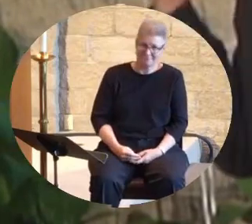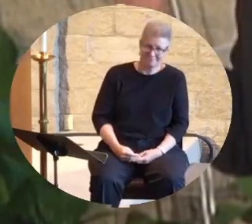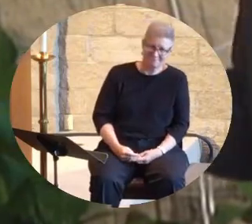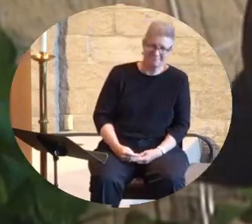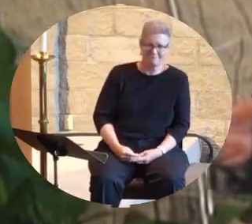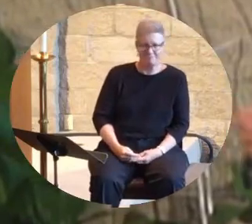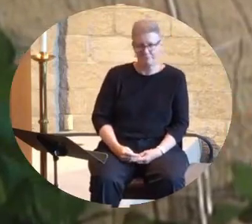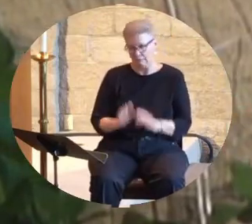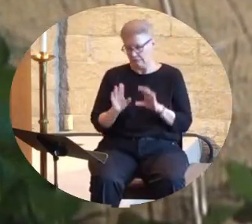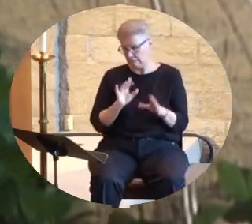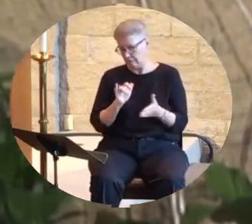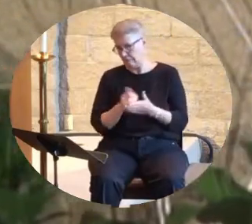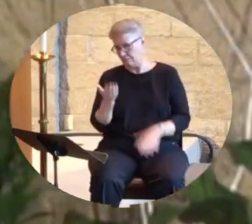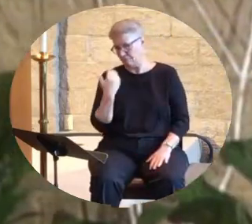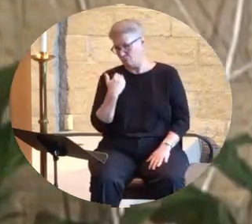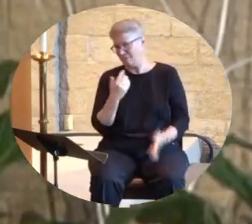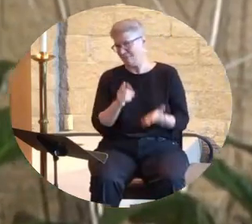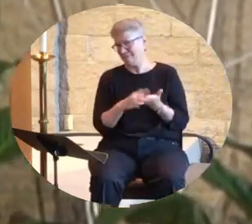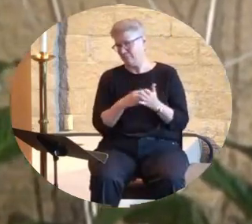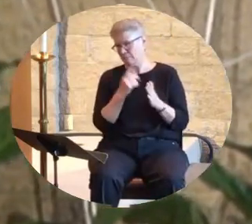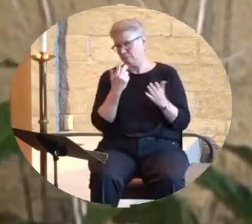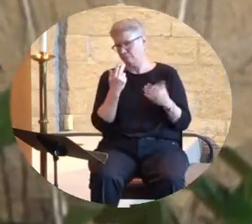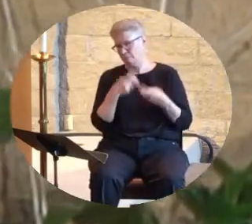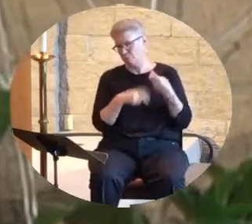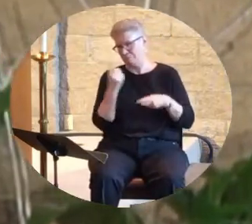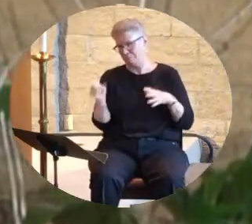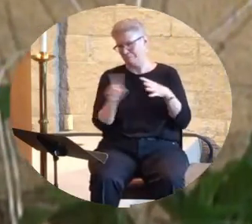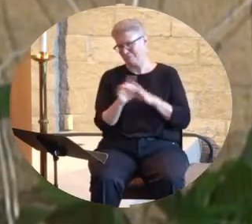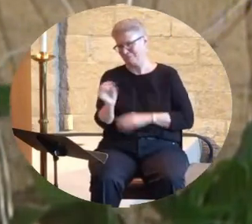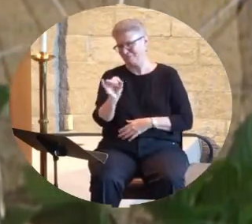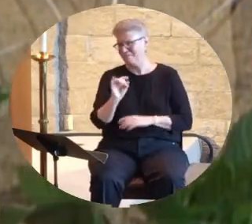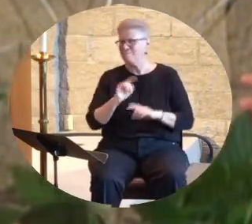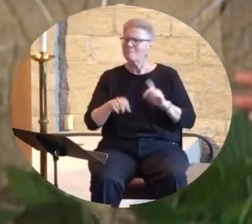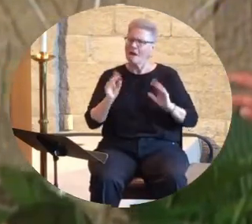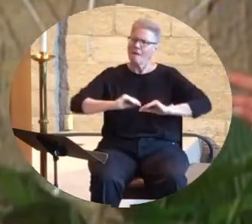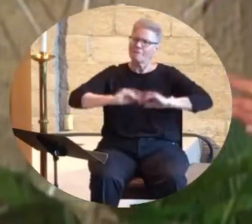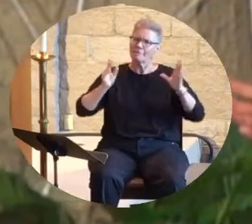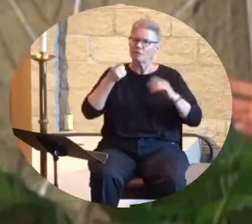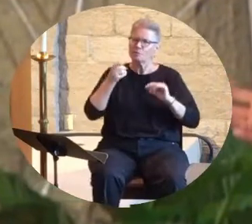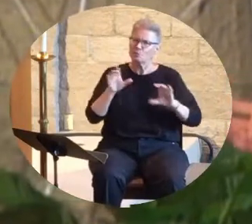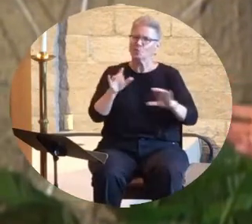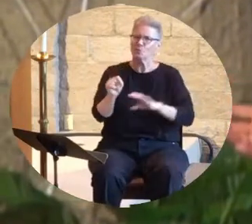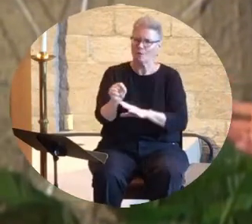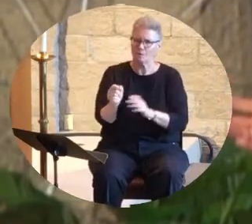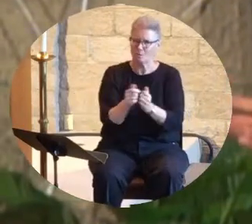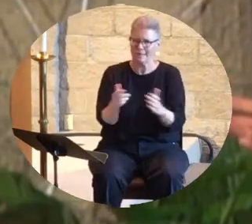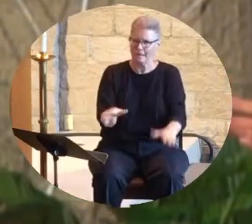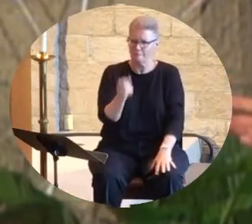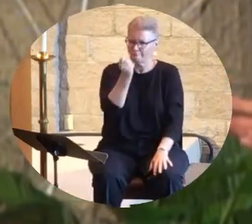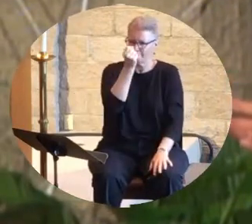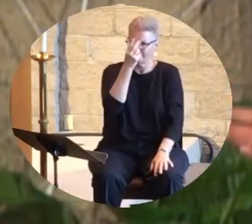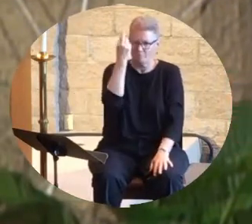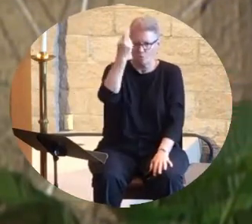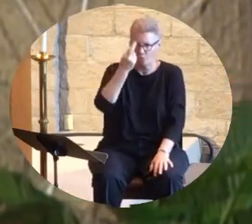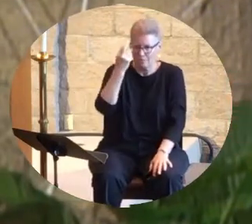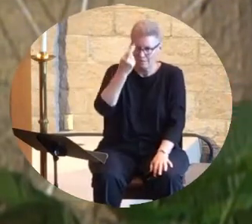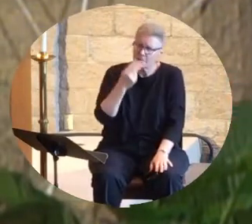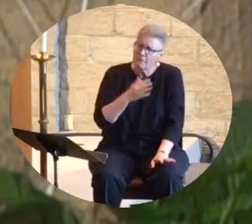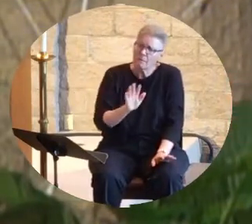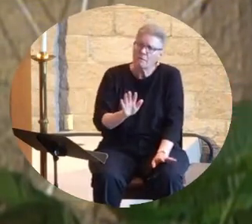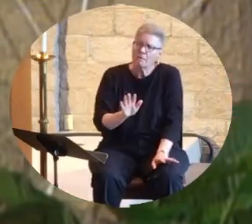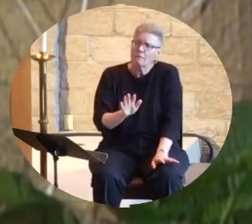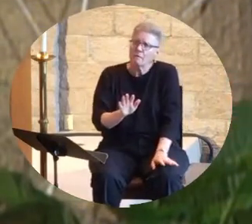Yeah, I've done that before, gotten in trouble a little bit too, but obviously you do it without understanding why you are doing it. And I